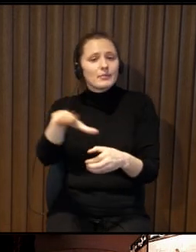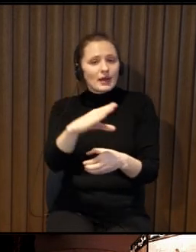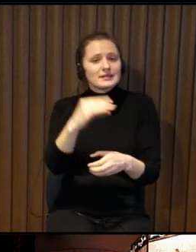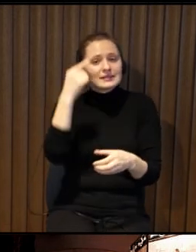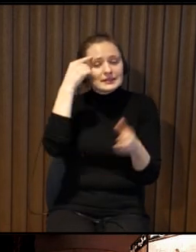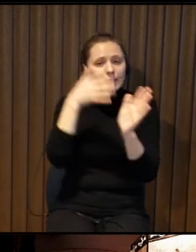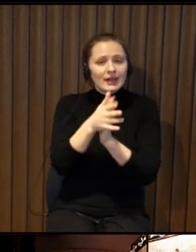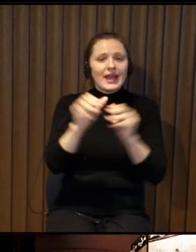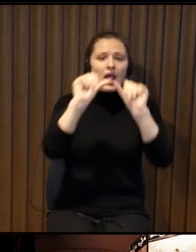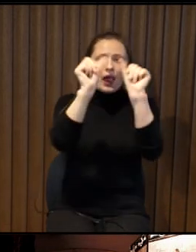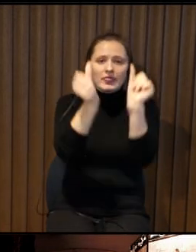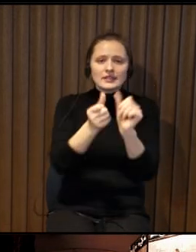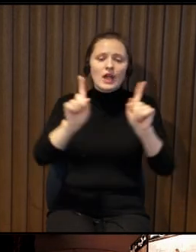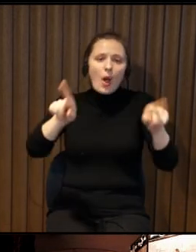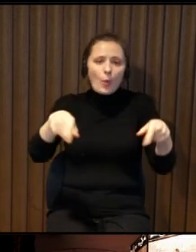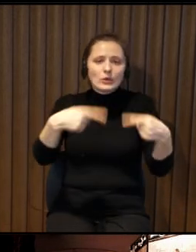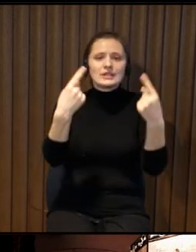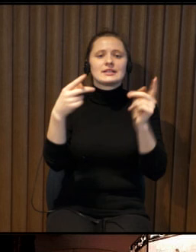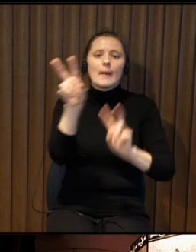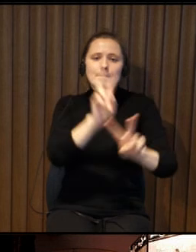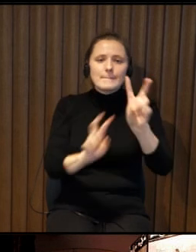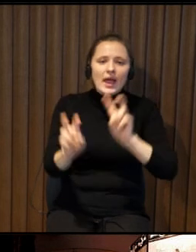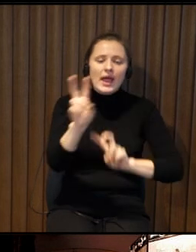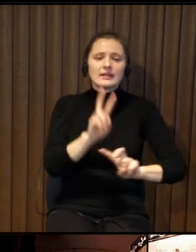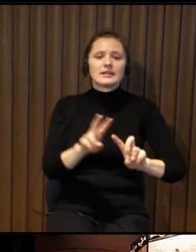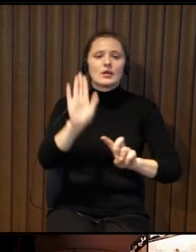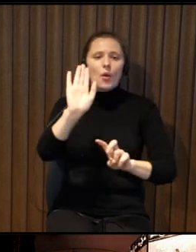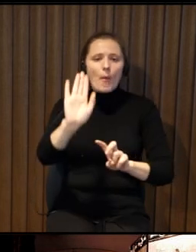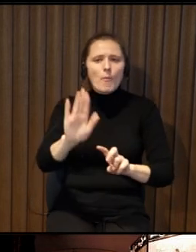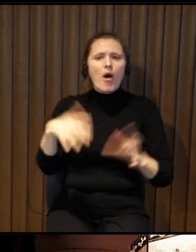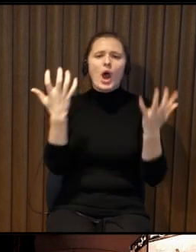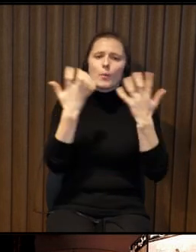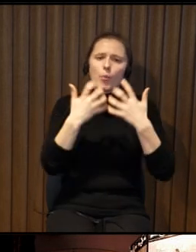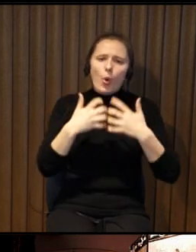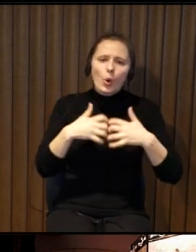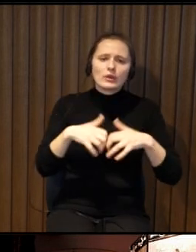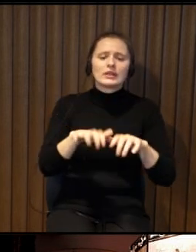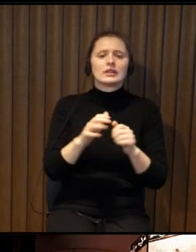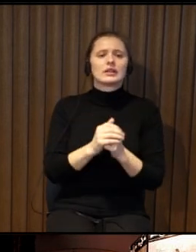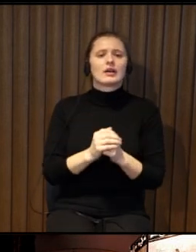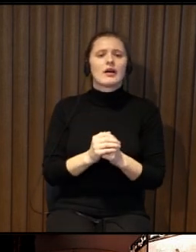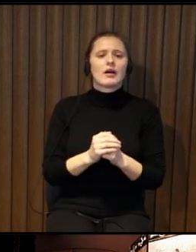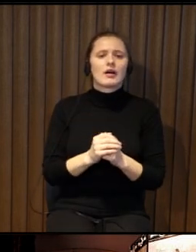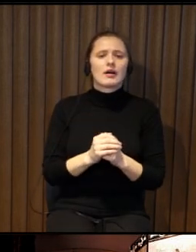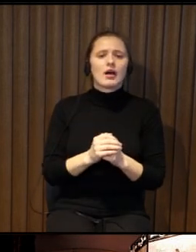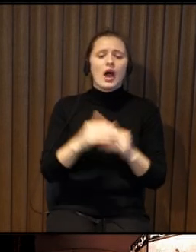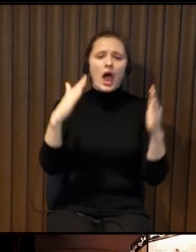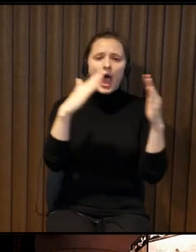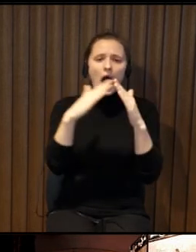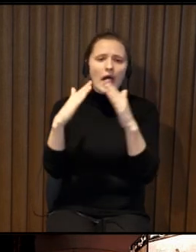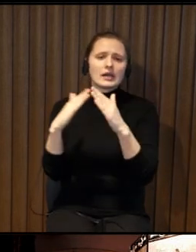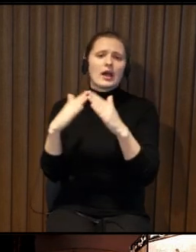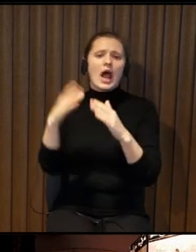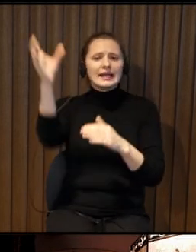and researching things like services, policies, buildings, transportation, employment system, education and